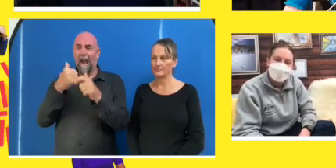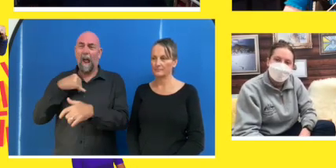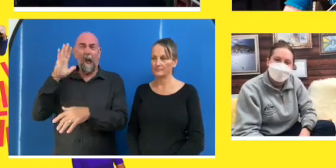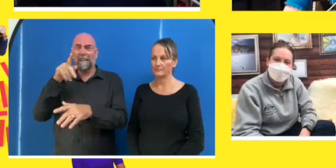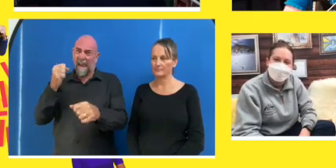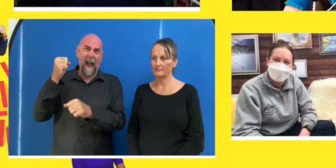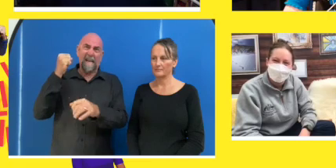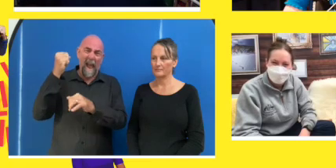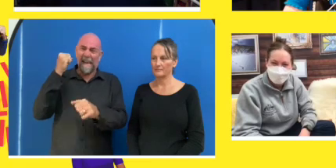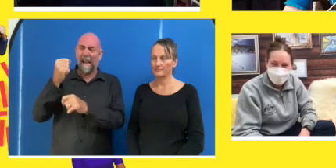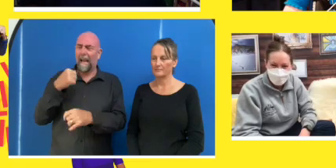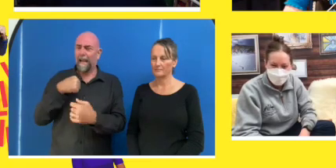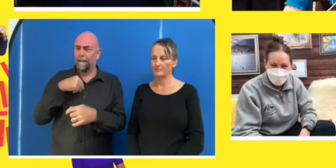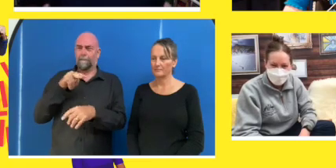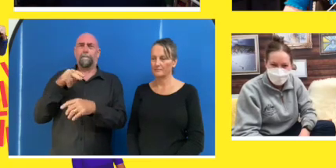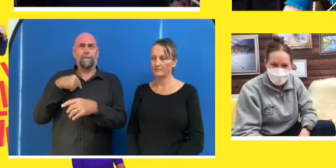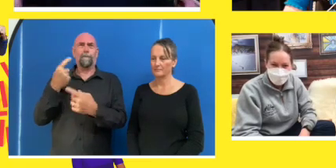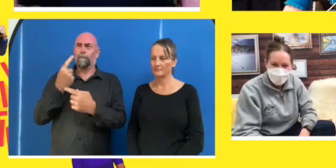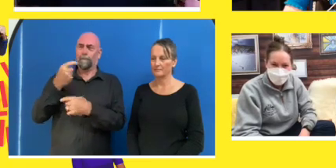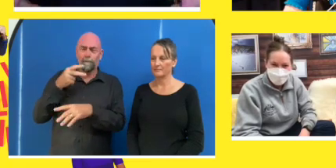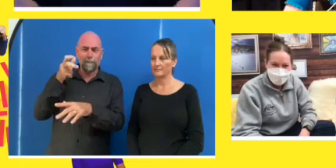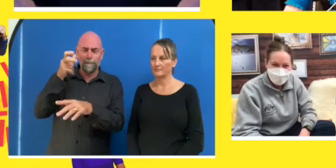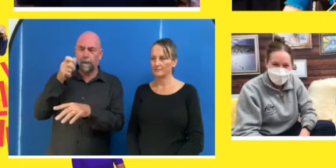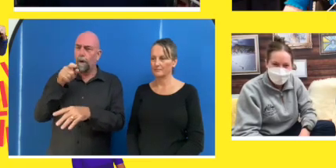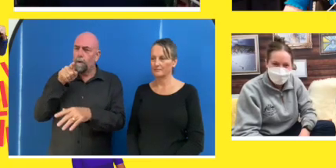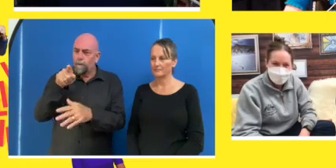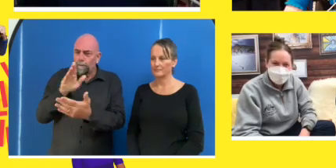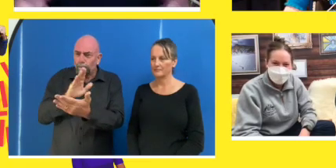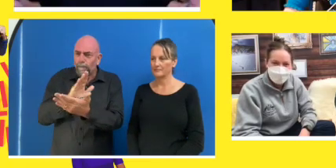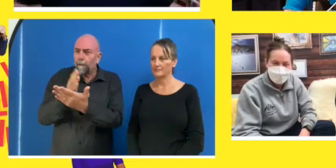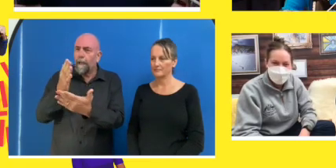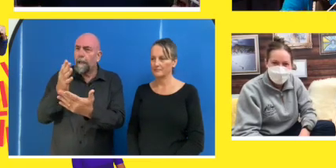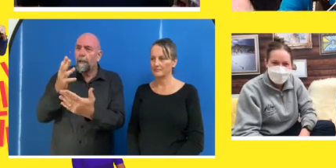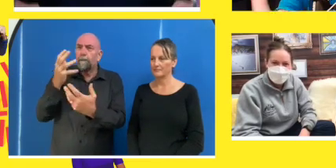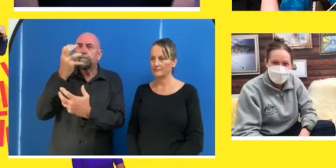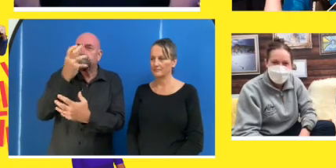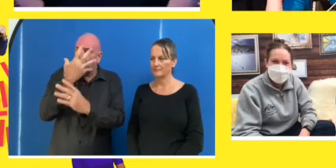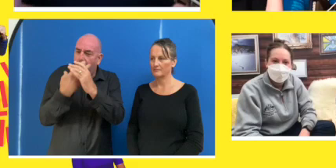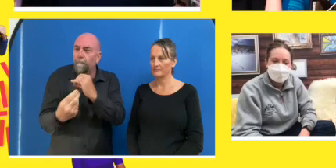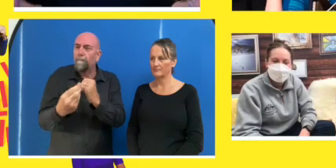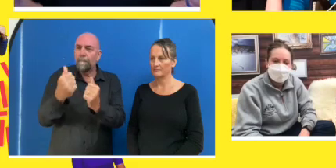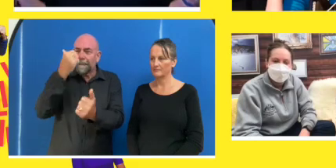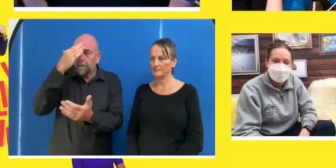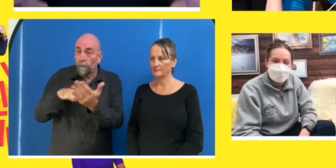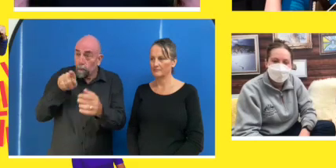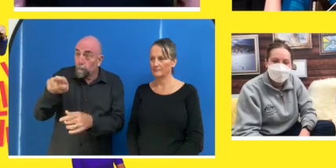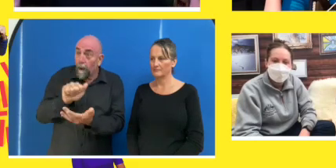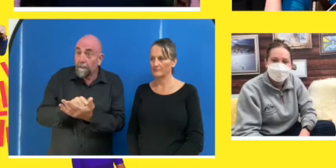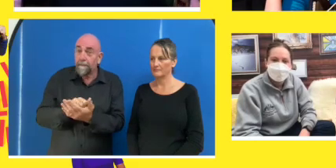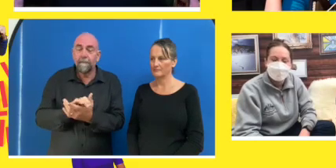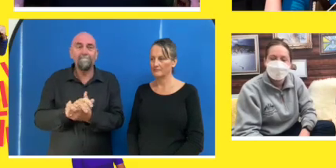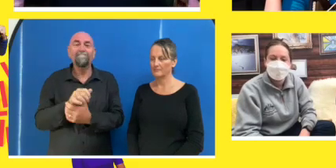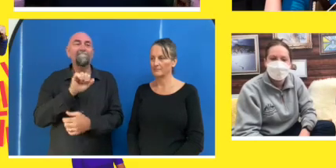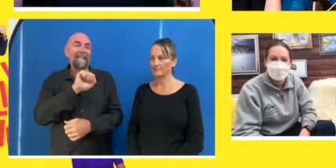hollering. I could hear some like, get up there, yeah! Like some celebration. Like you were truly getting into